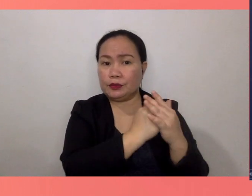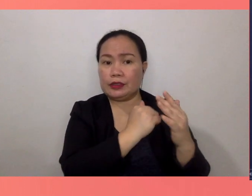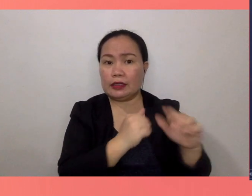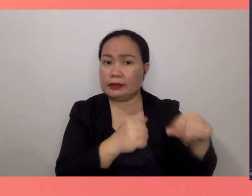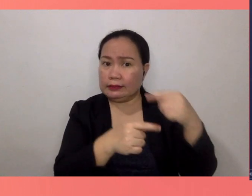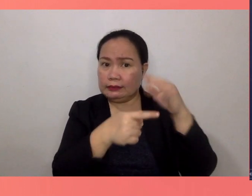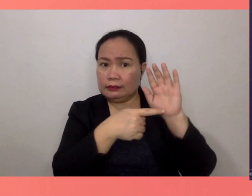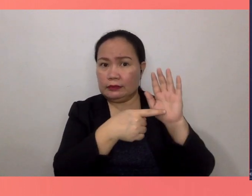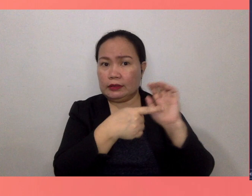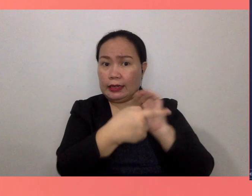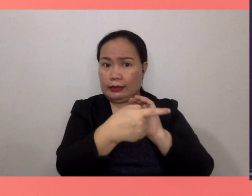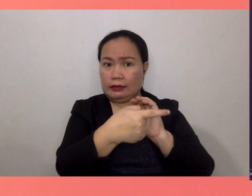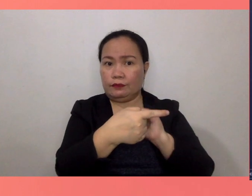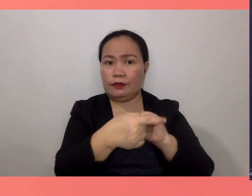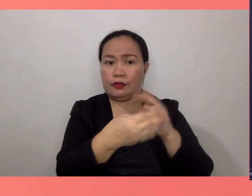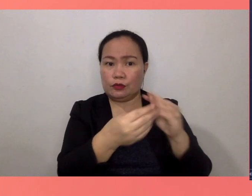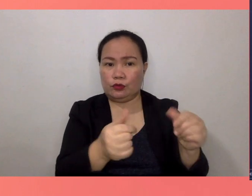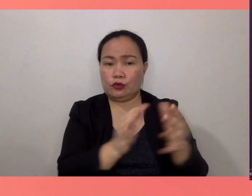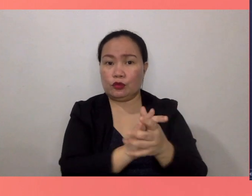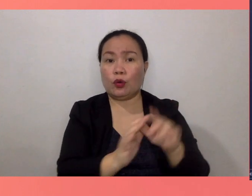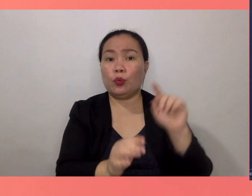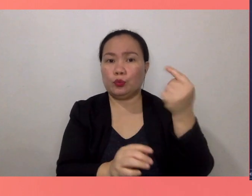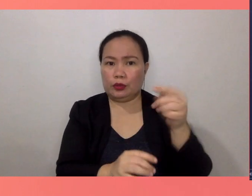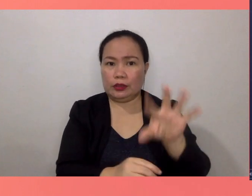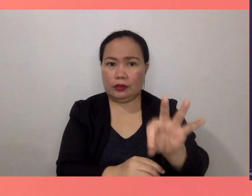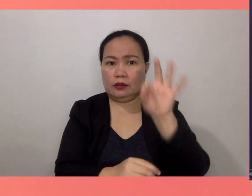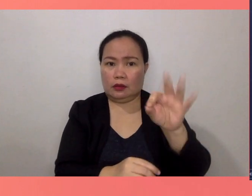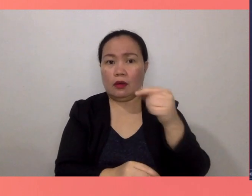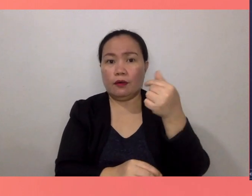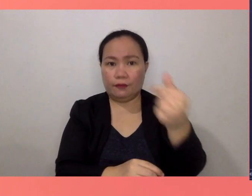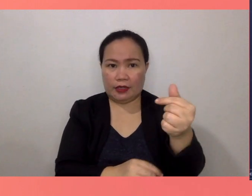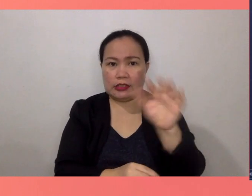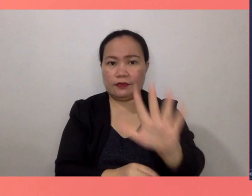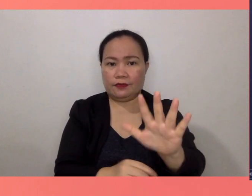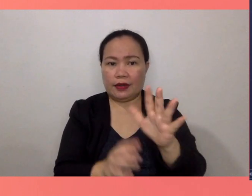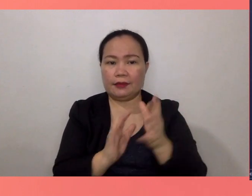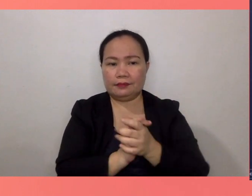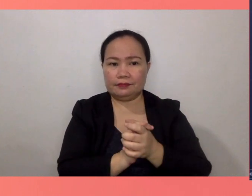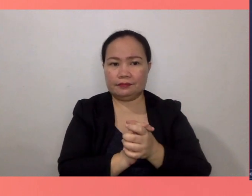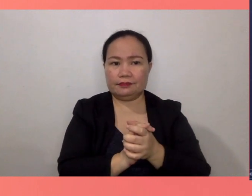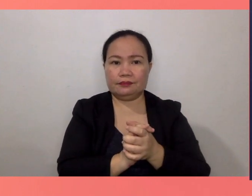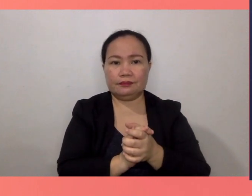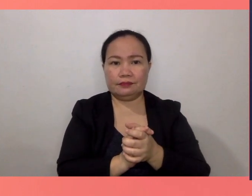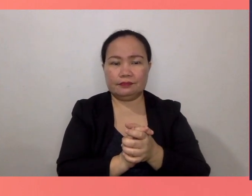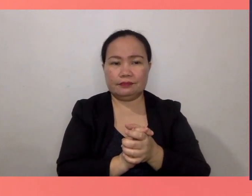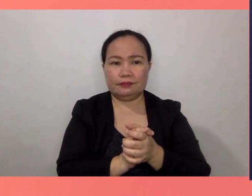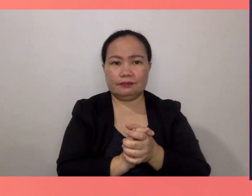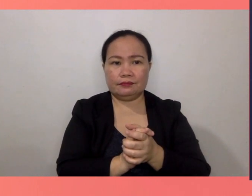laging positive. So therefore, ang sagot natin is x is equal to 5.